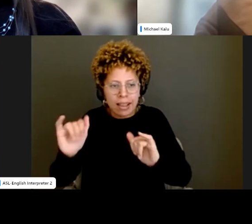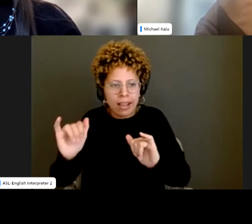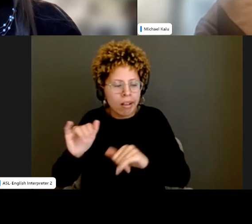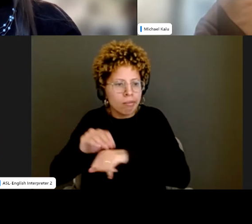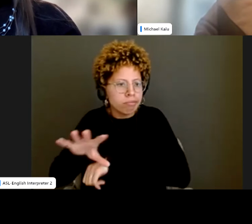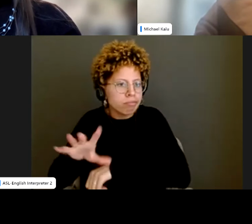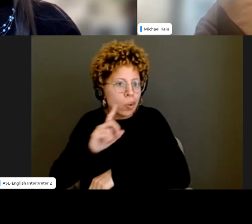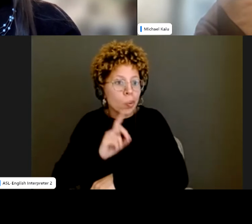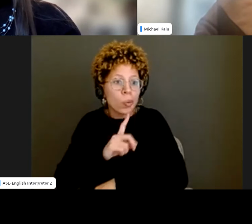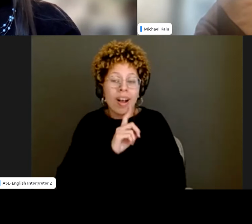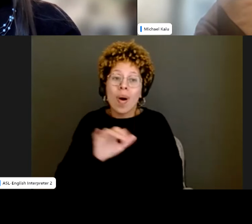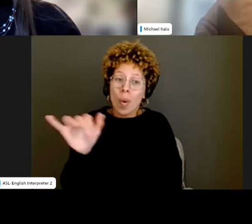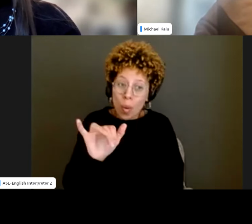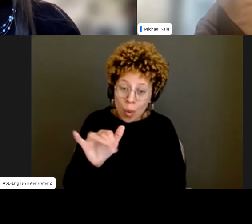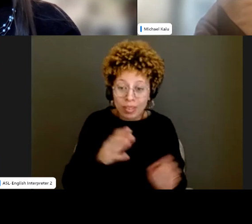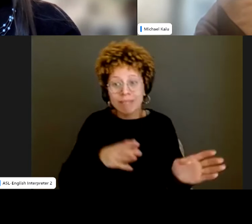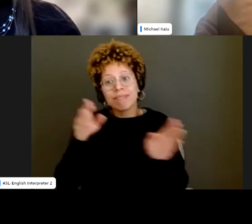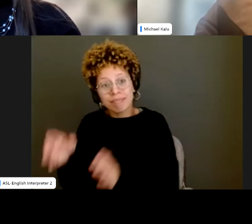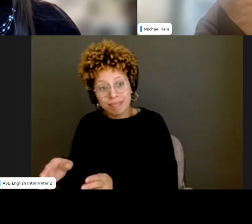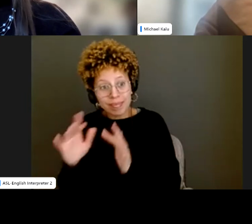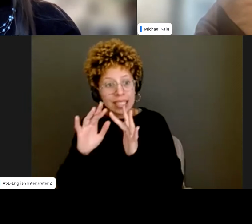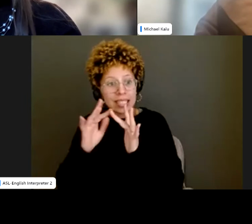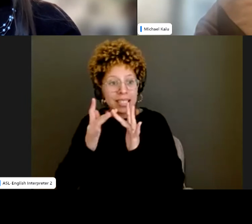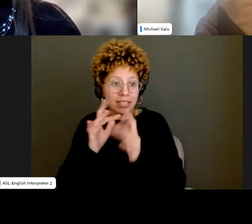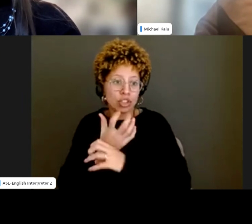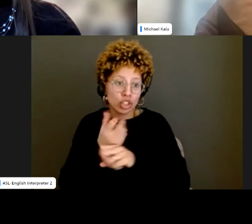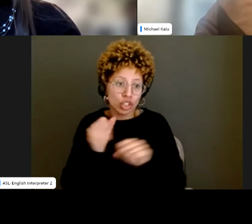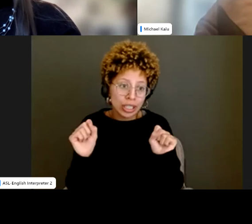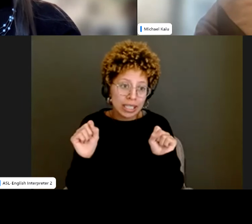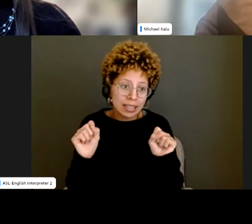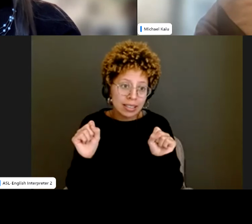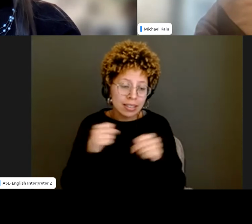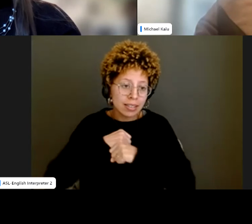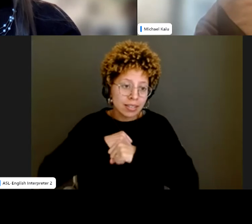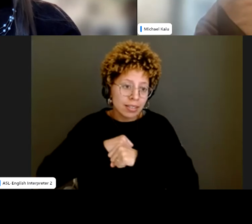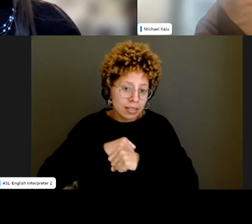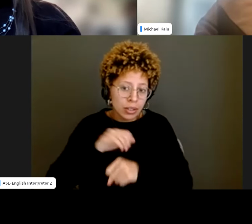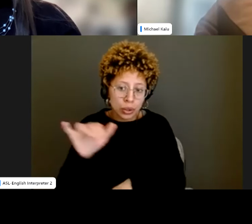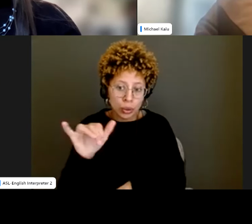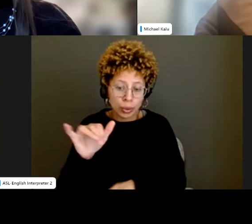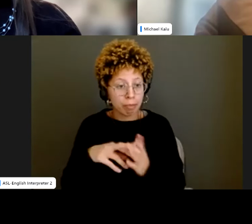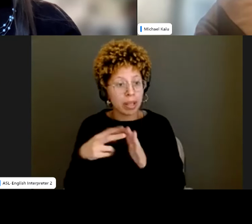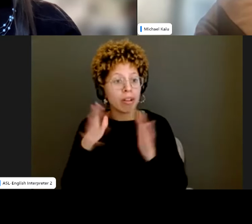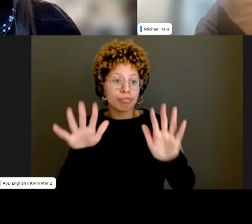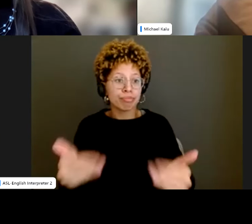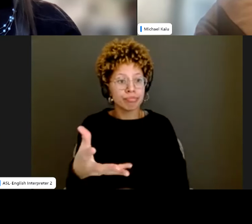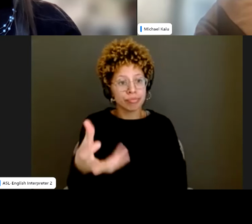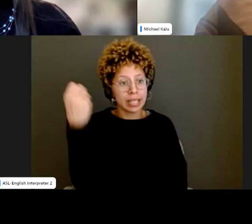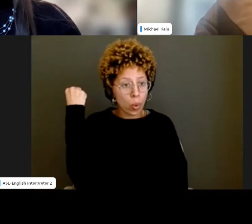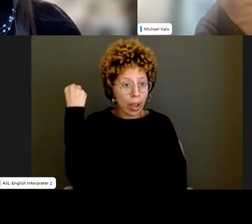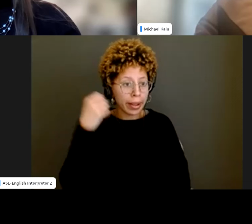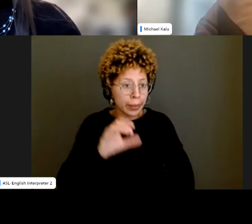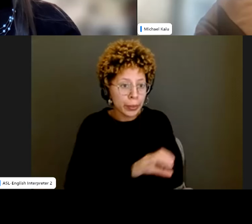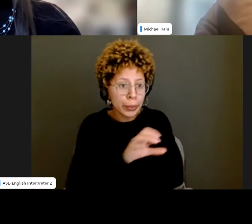of cybersecurity that we need to worry about. So should we say we should take away the computer or the tablet